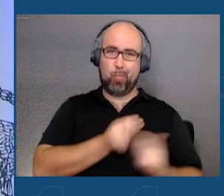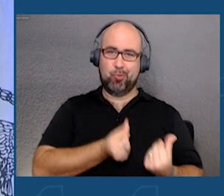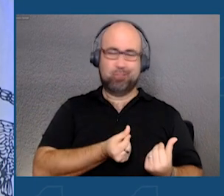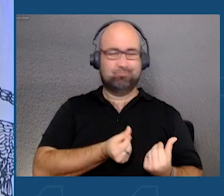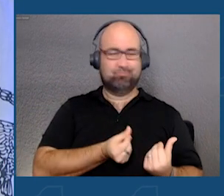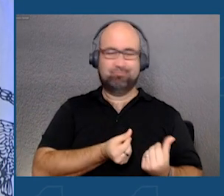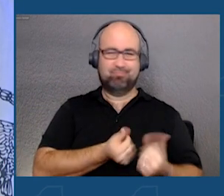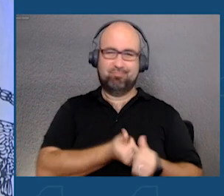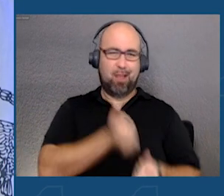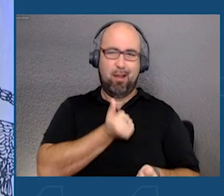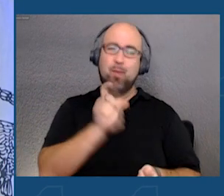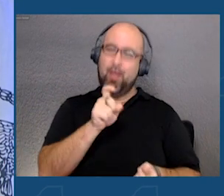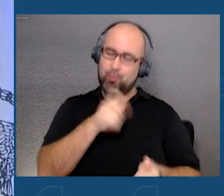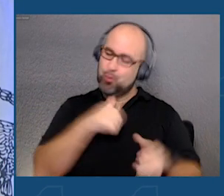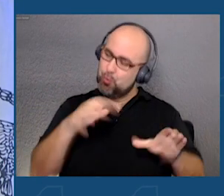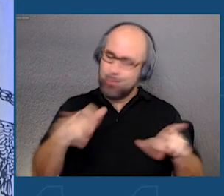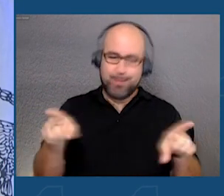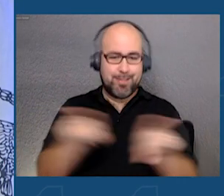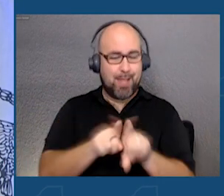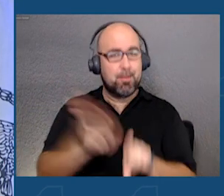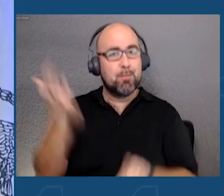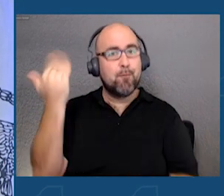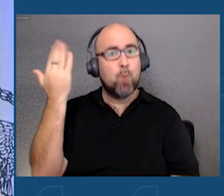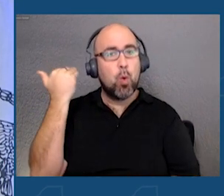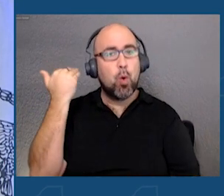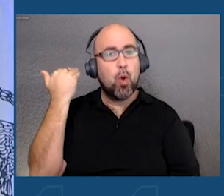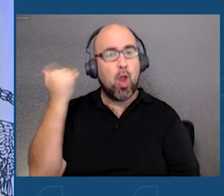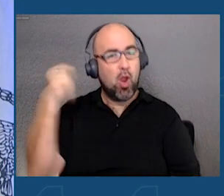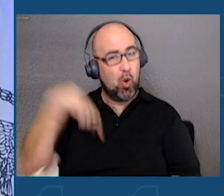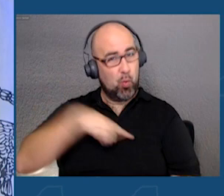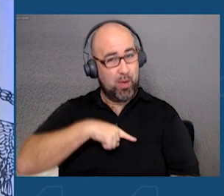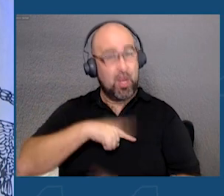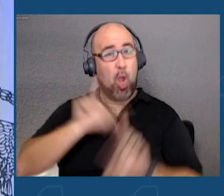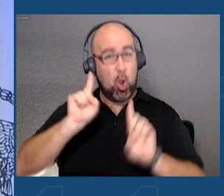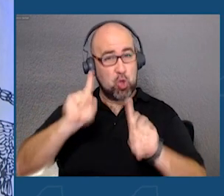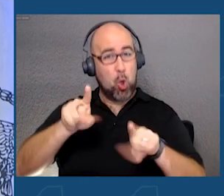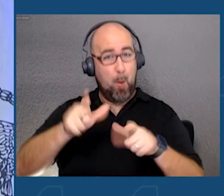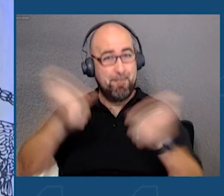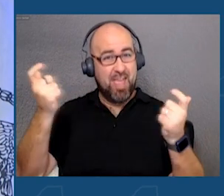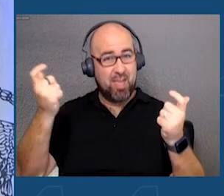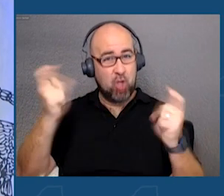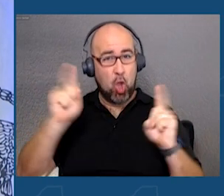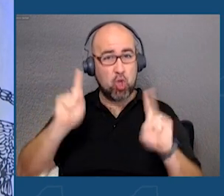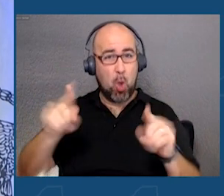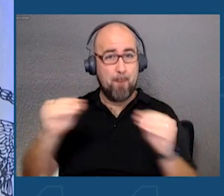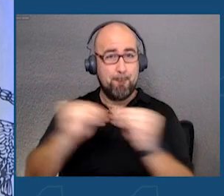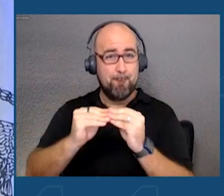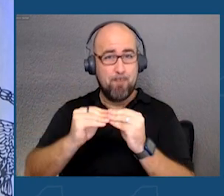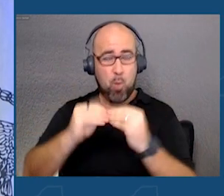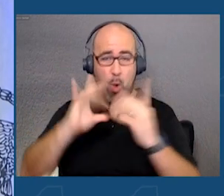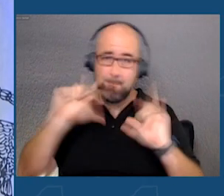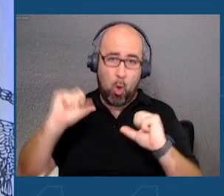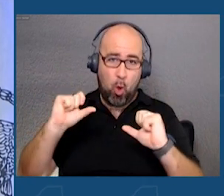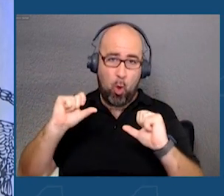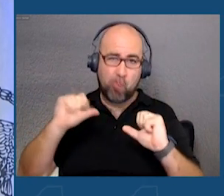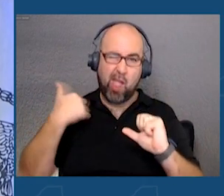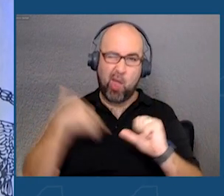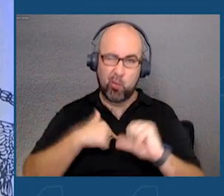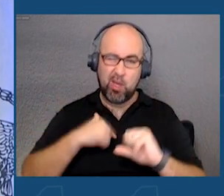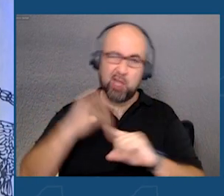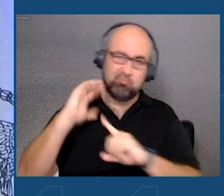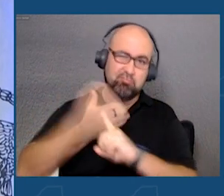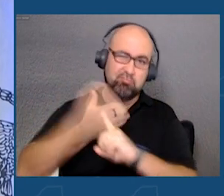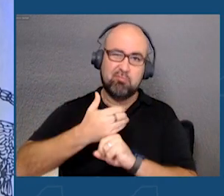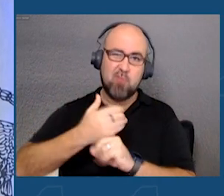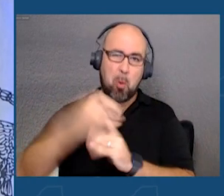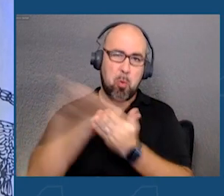in the past. We go big, we go bolder, and we go New York. We need to adapt, and